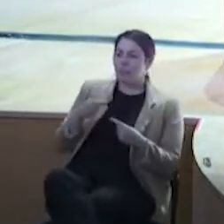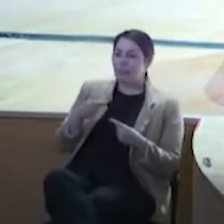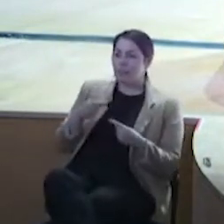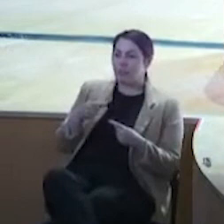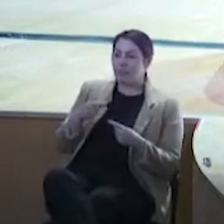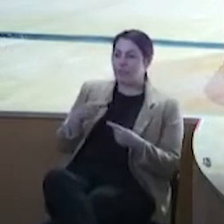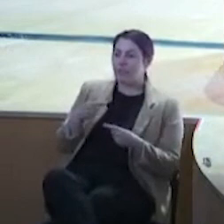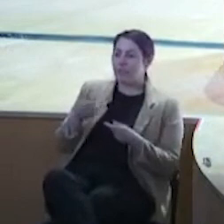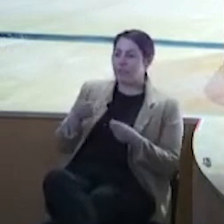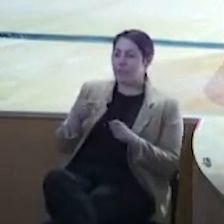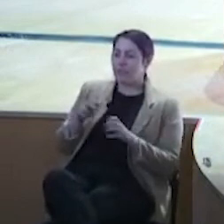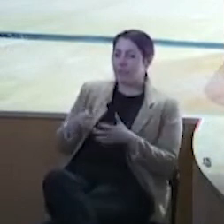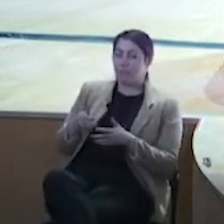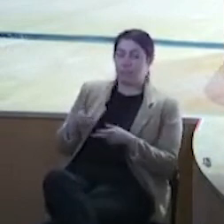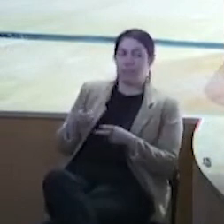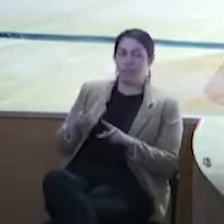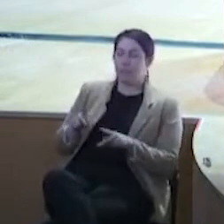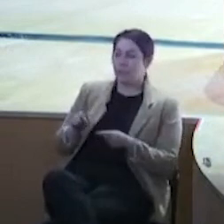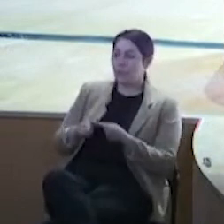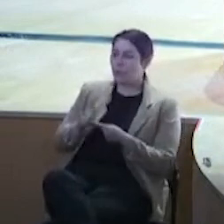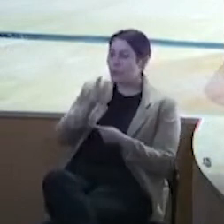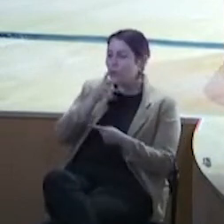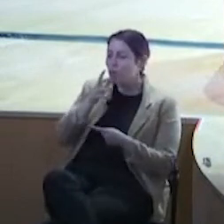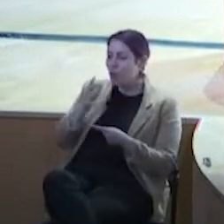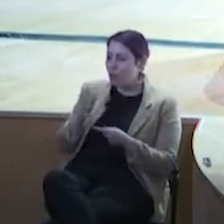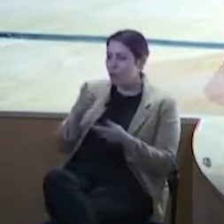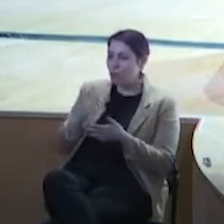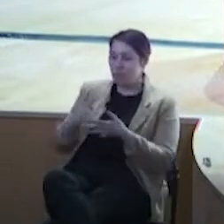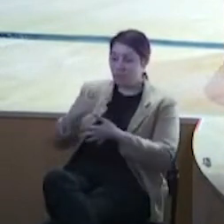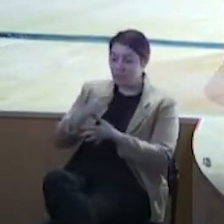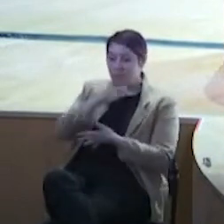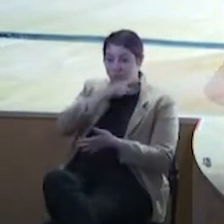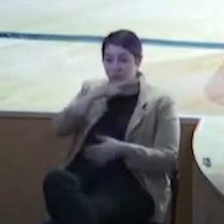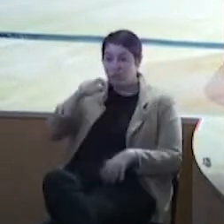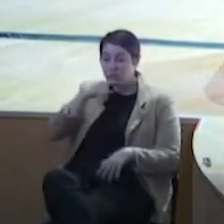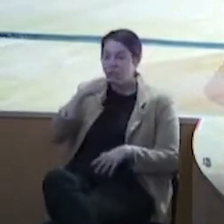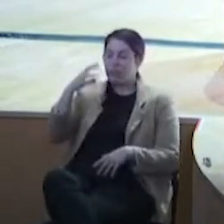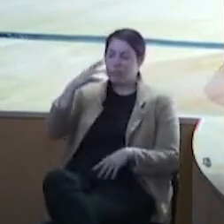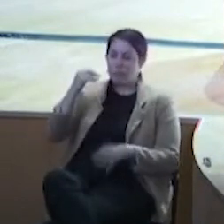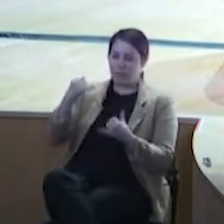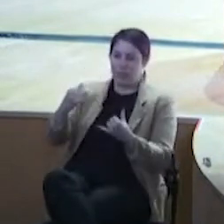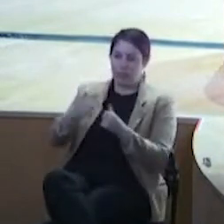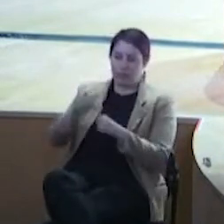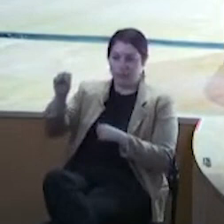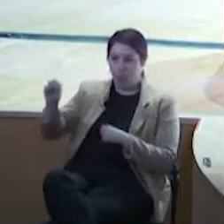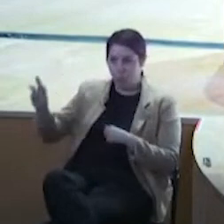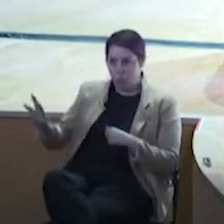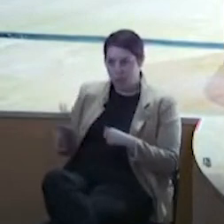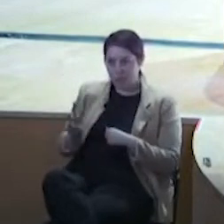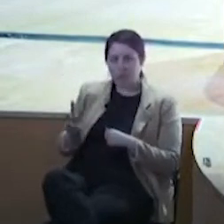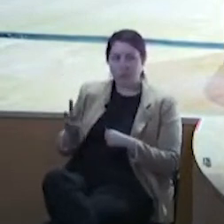foremost is the drought that we are facing in the Southwest.